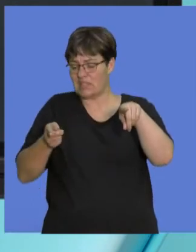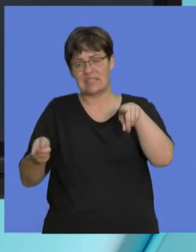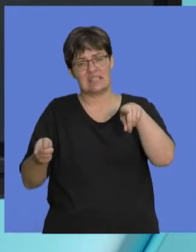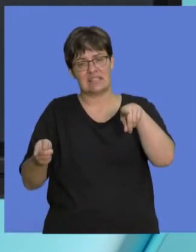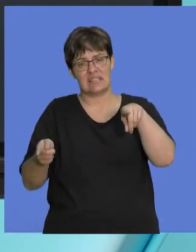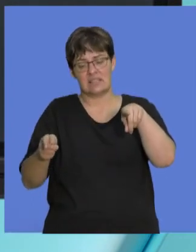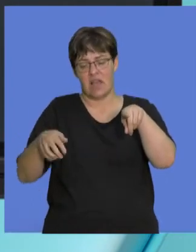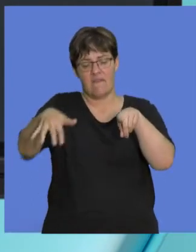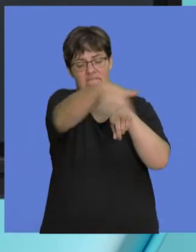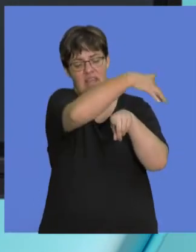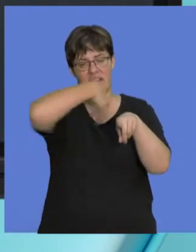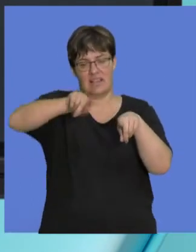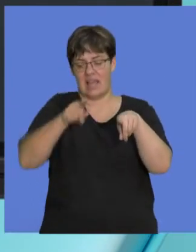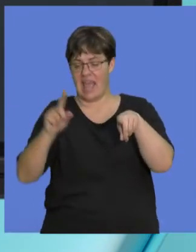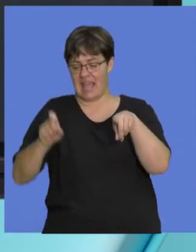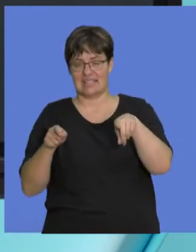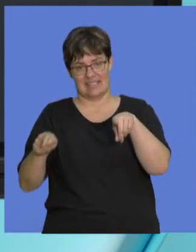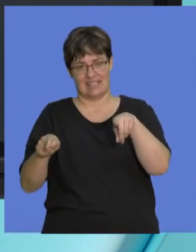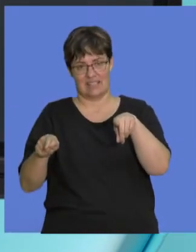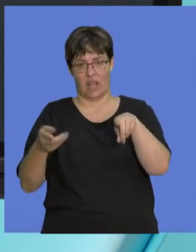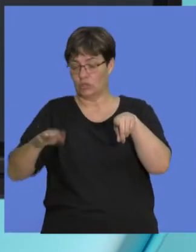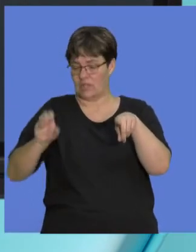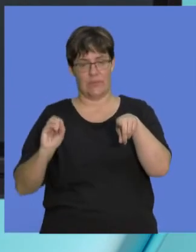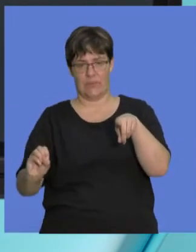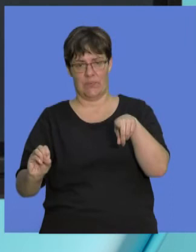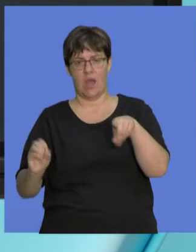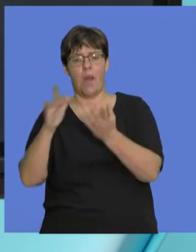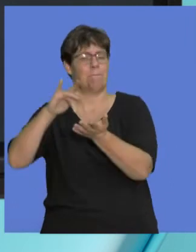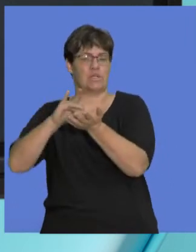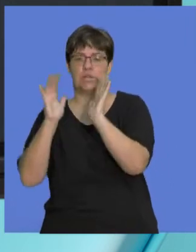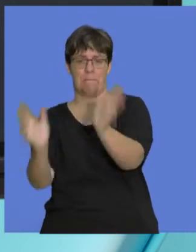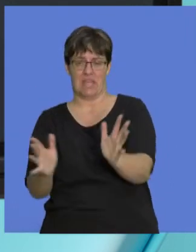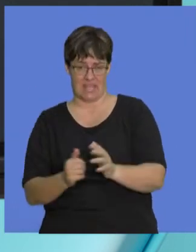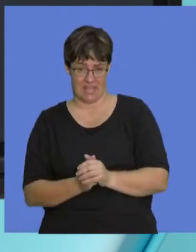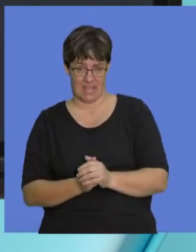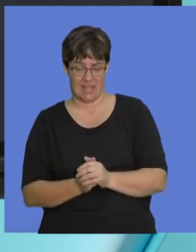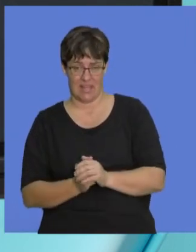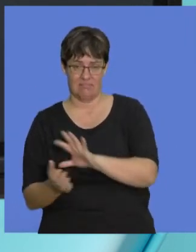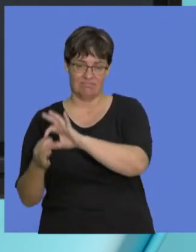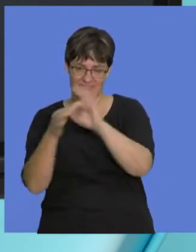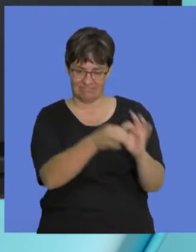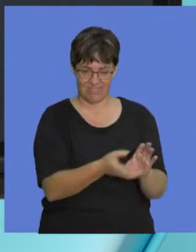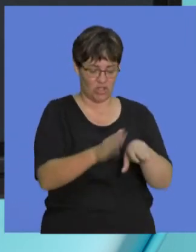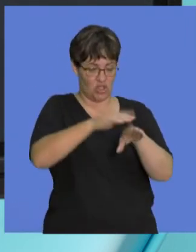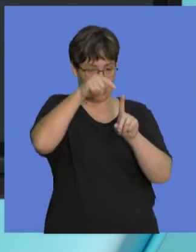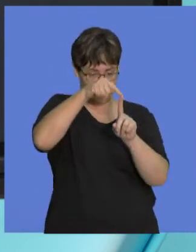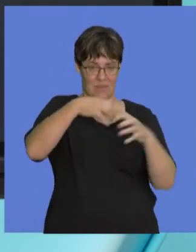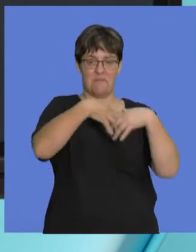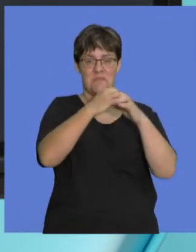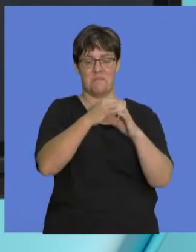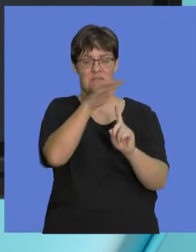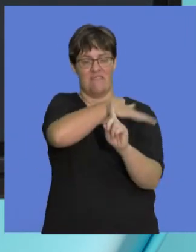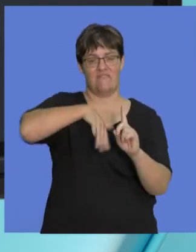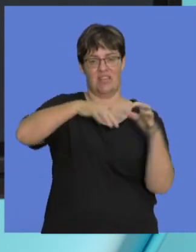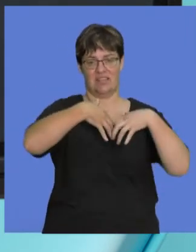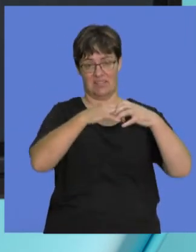of a point in the electric field, it's X. There is no charge there. It's just a position relative to the charge that creates